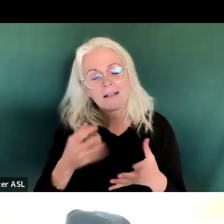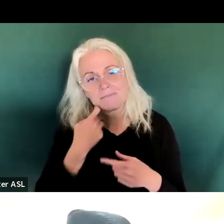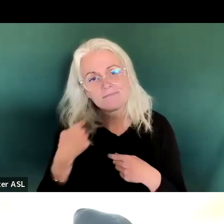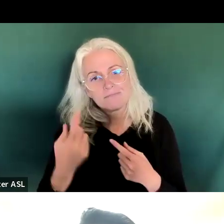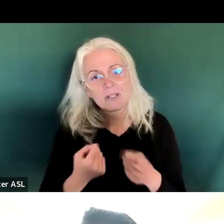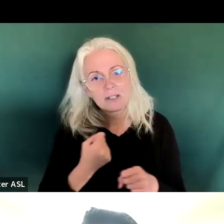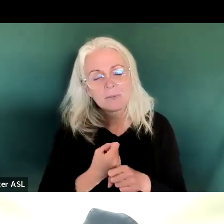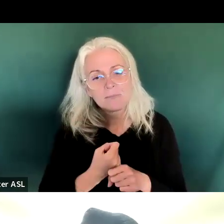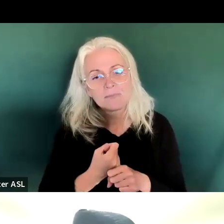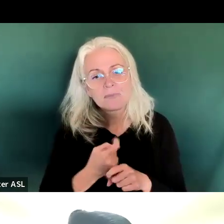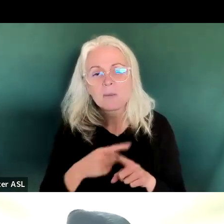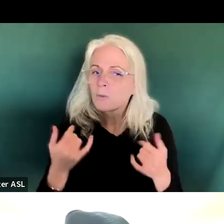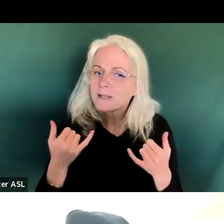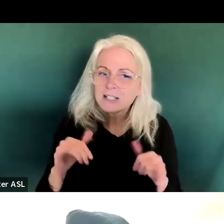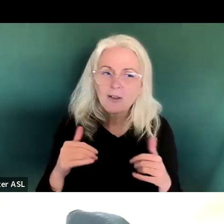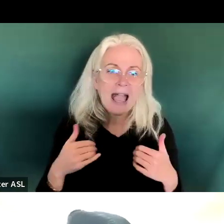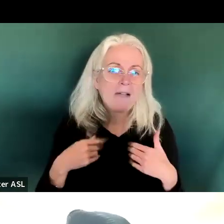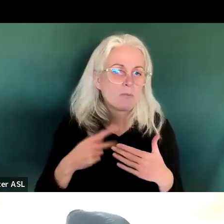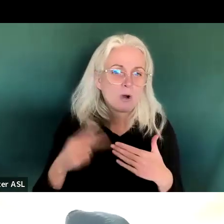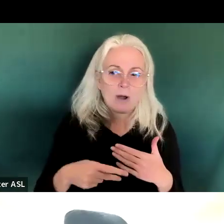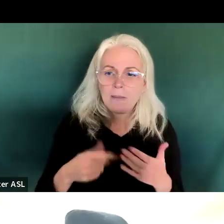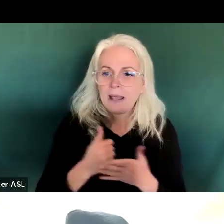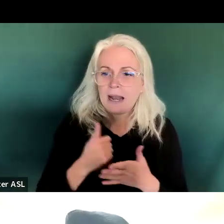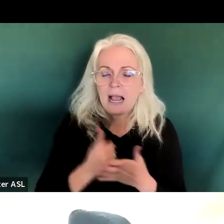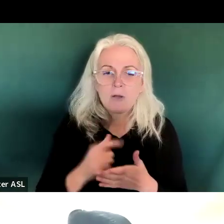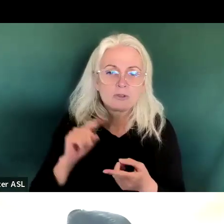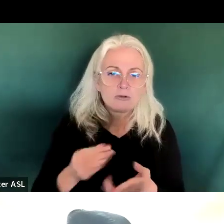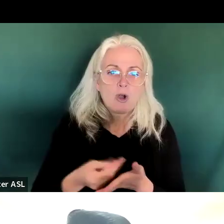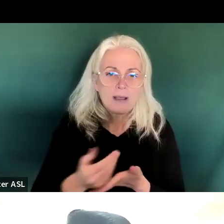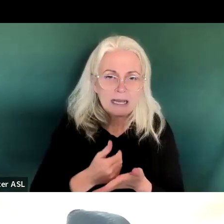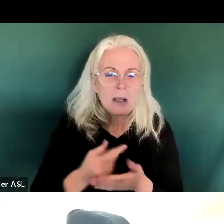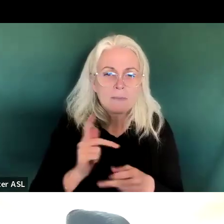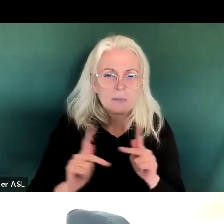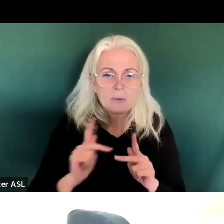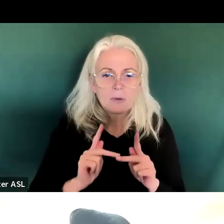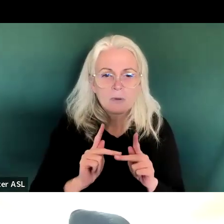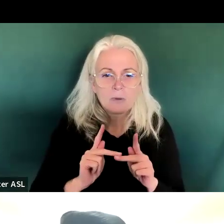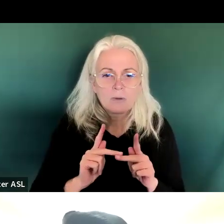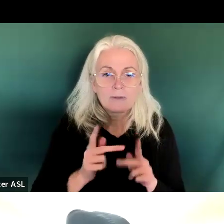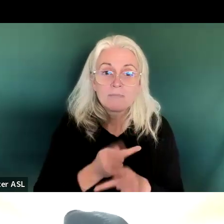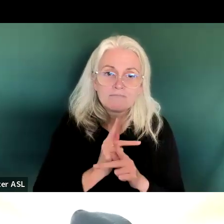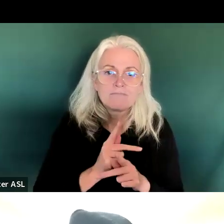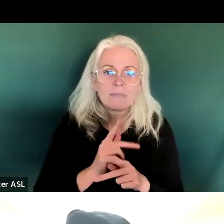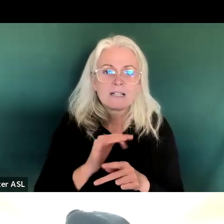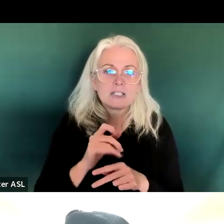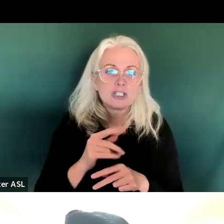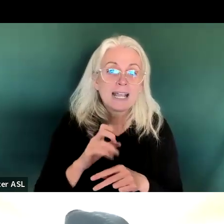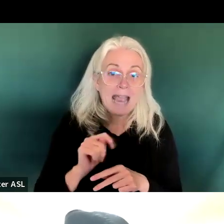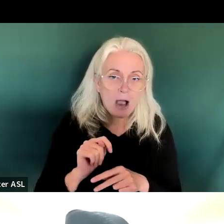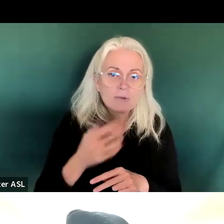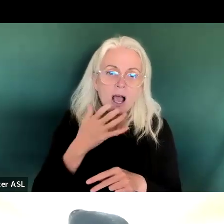last year, but we still do have a program that helps low-income individuals check out a Wi-Fi